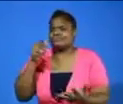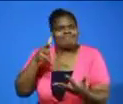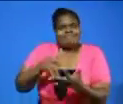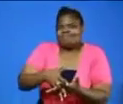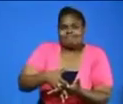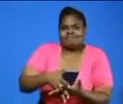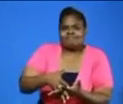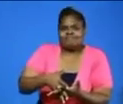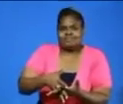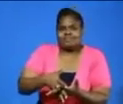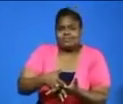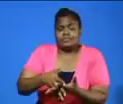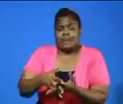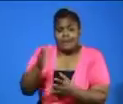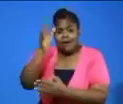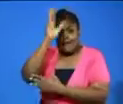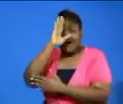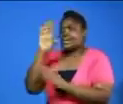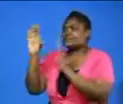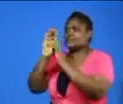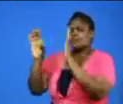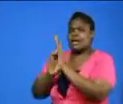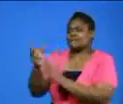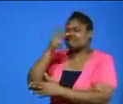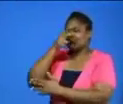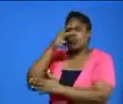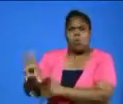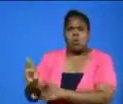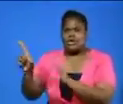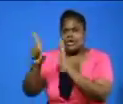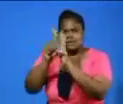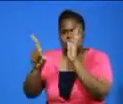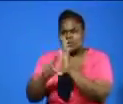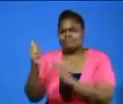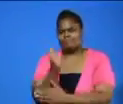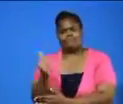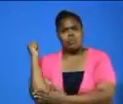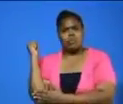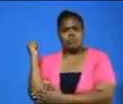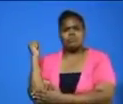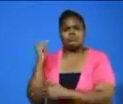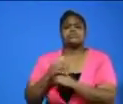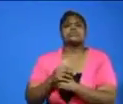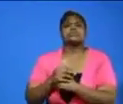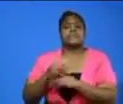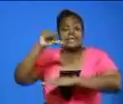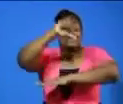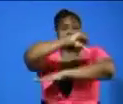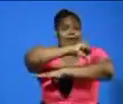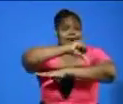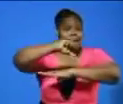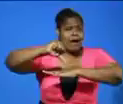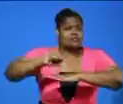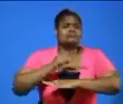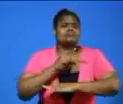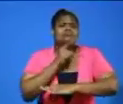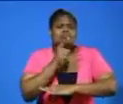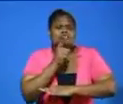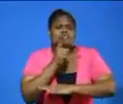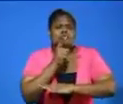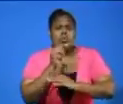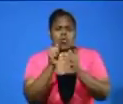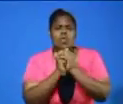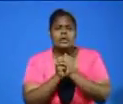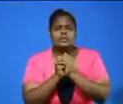God abandoned, the law of God rejected, the altars of true worship